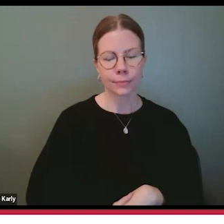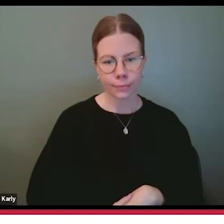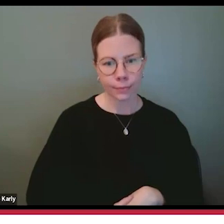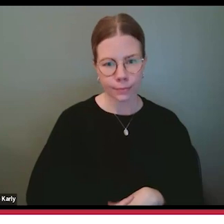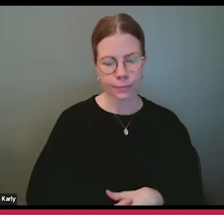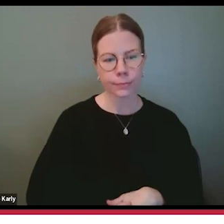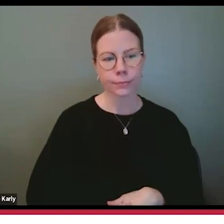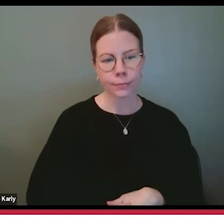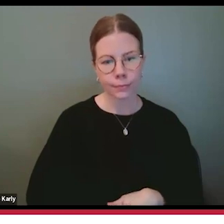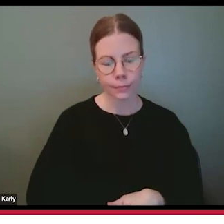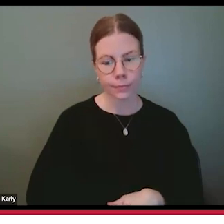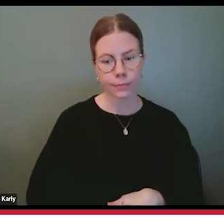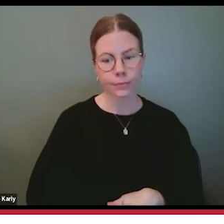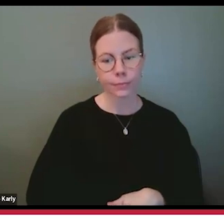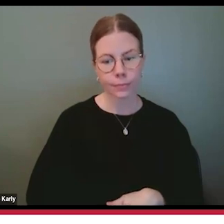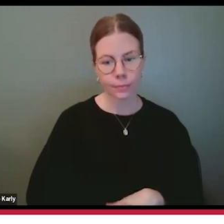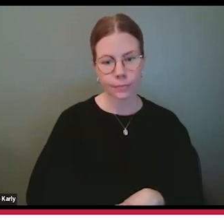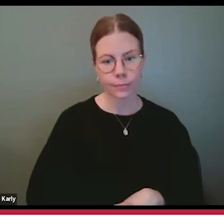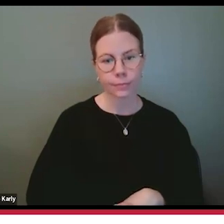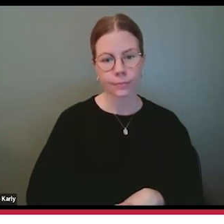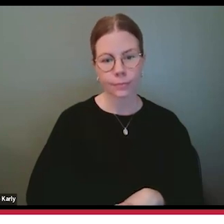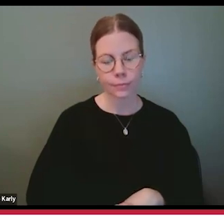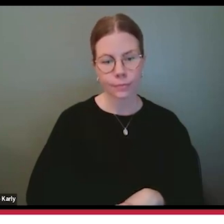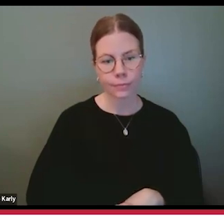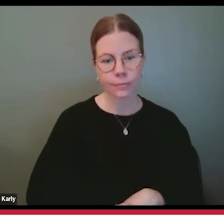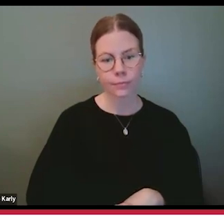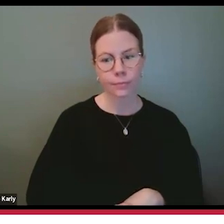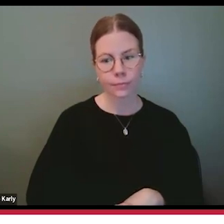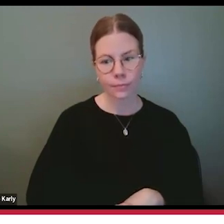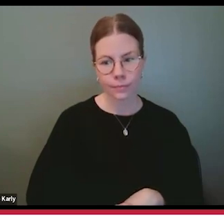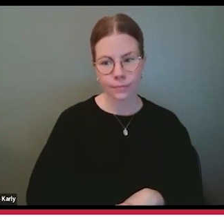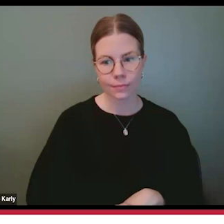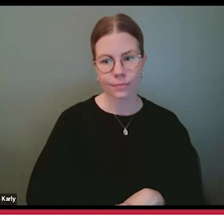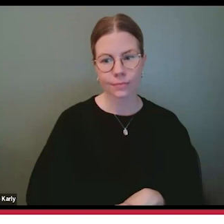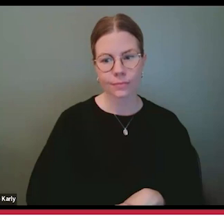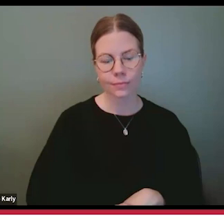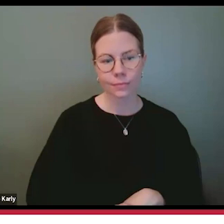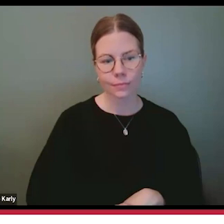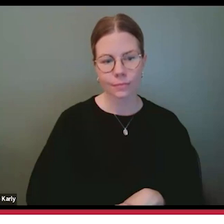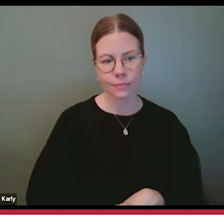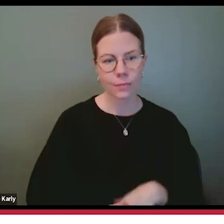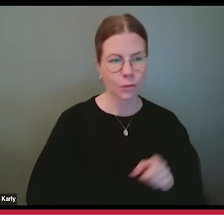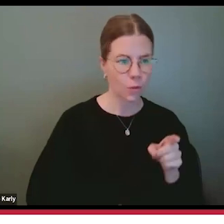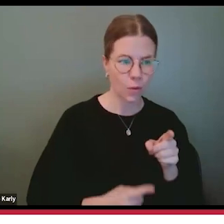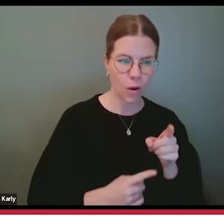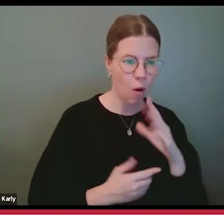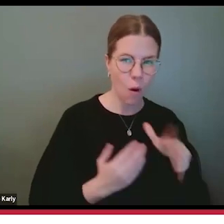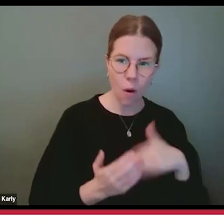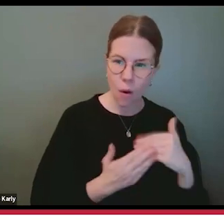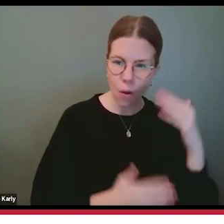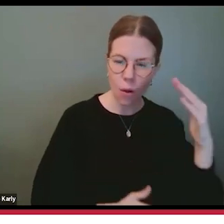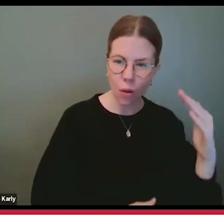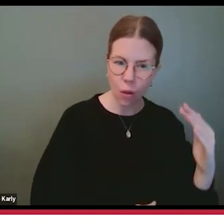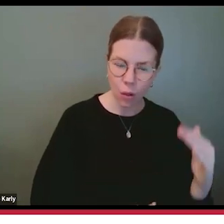remarkable is that essentially all of this started, with the exception of small phase 1 trials